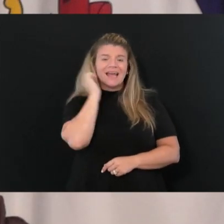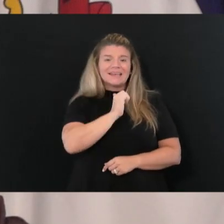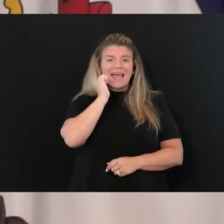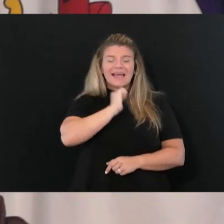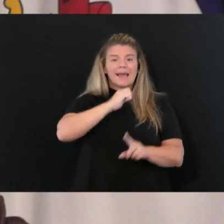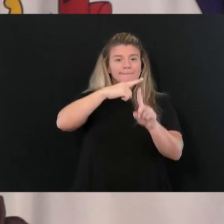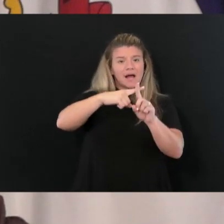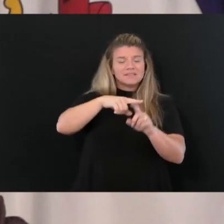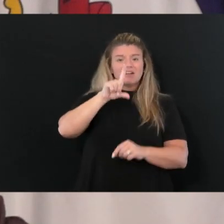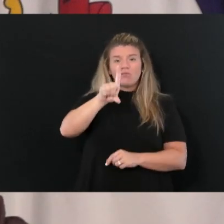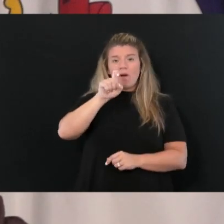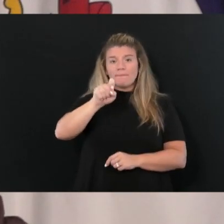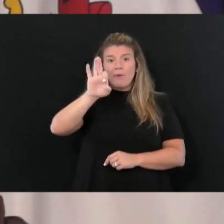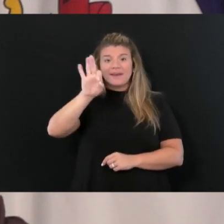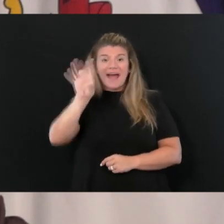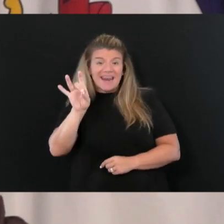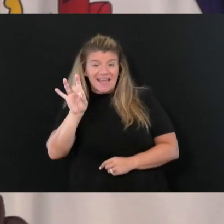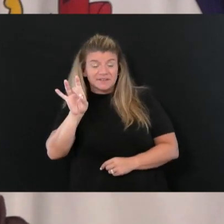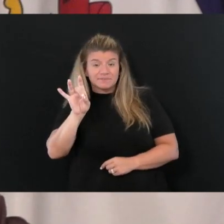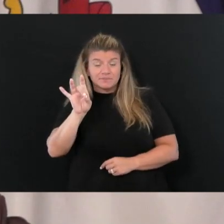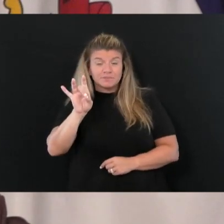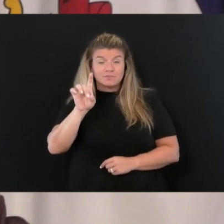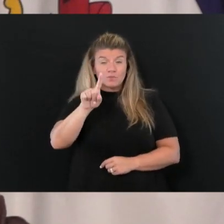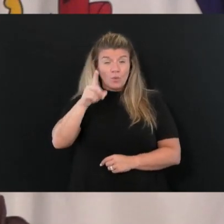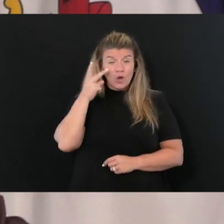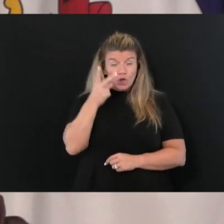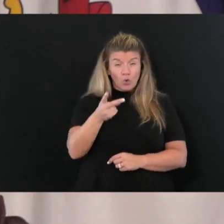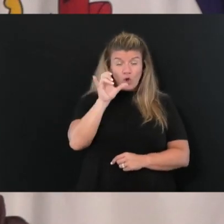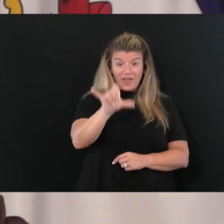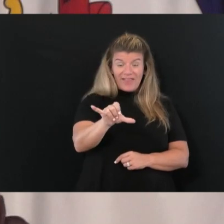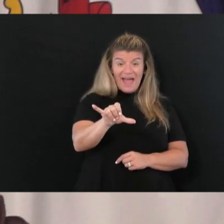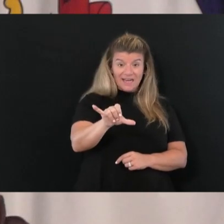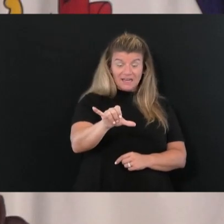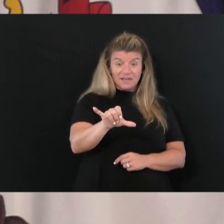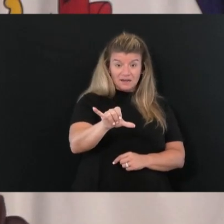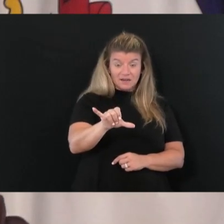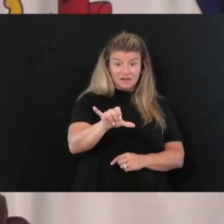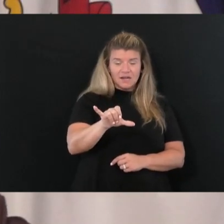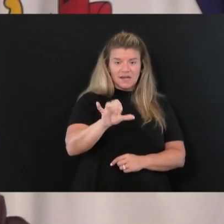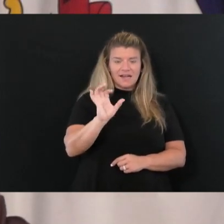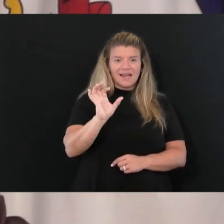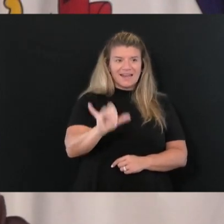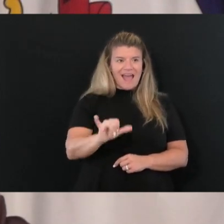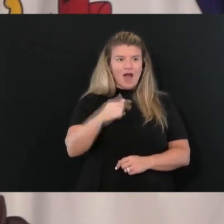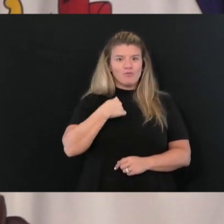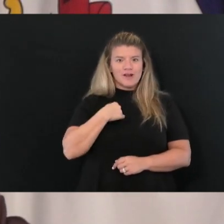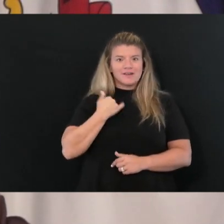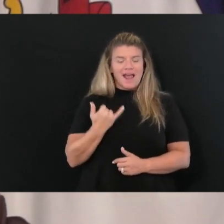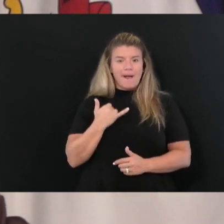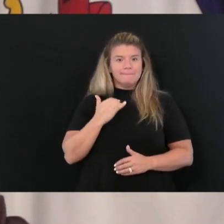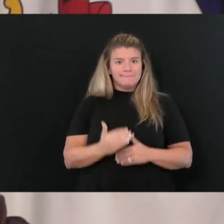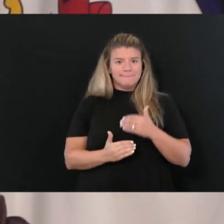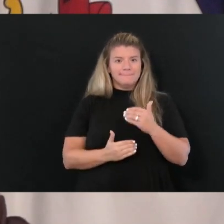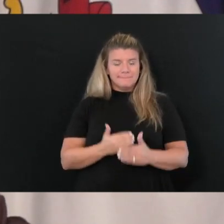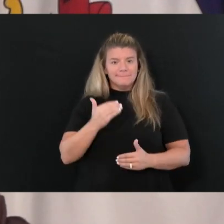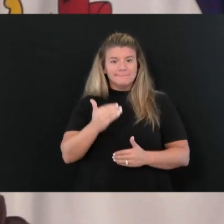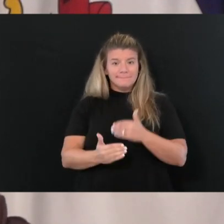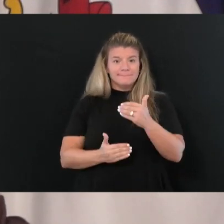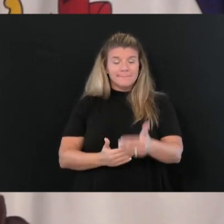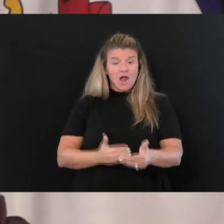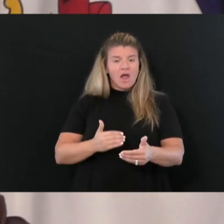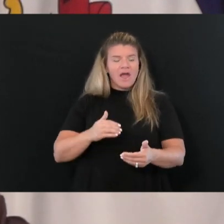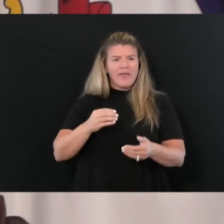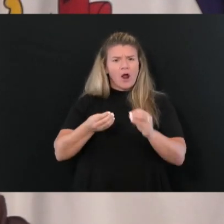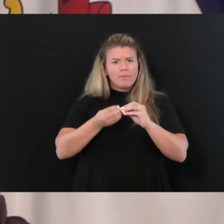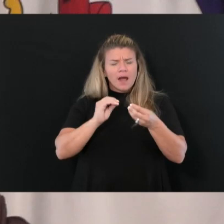positives 1.98, and looking at that, you know, as we move up in hospitalizations, they